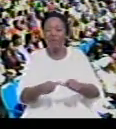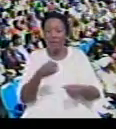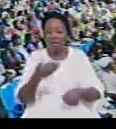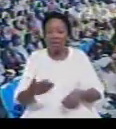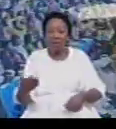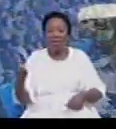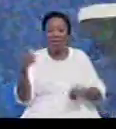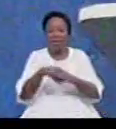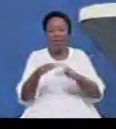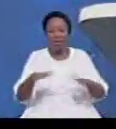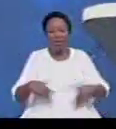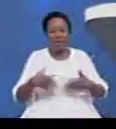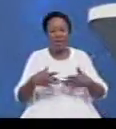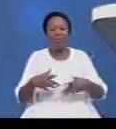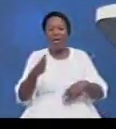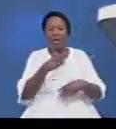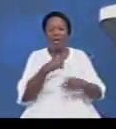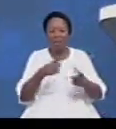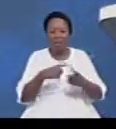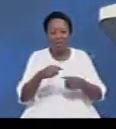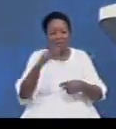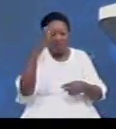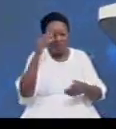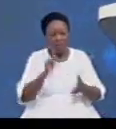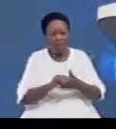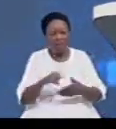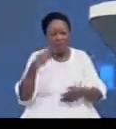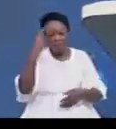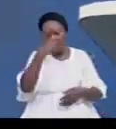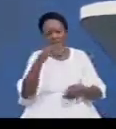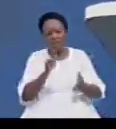thing in your life. And you know, your face that was always angry,